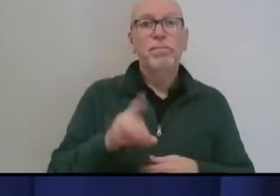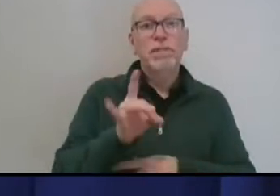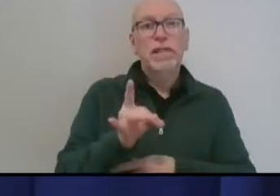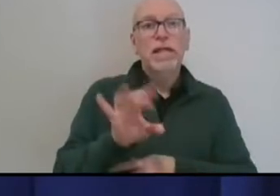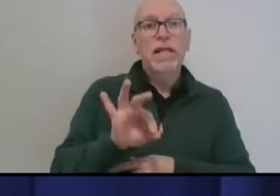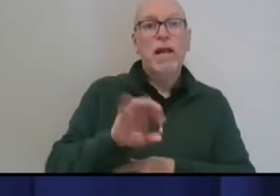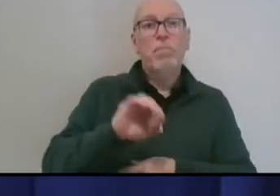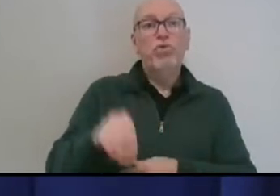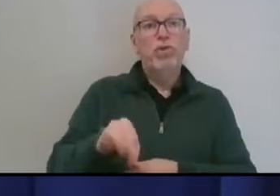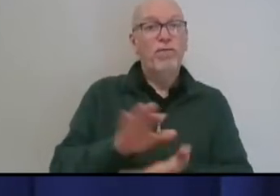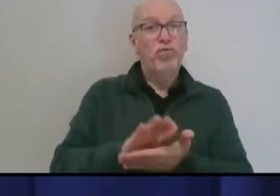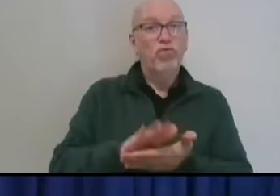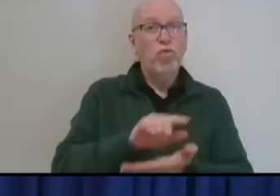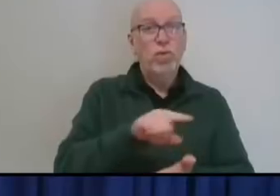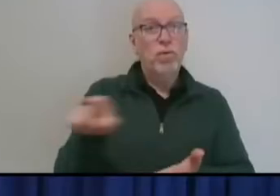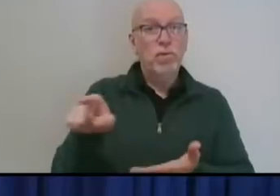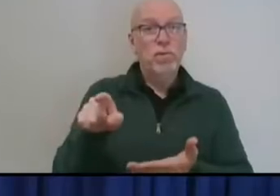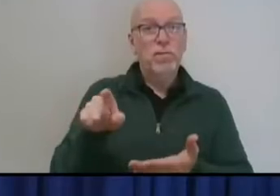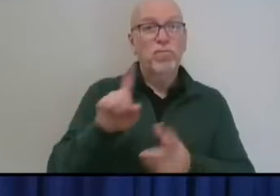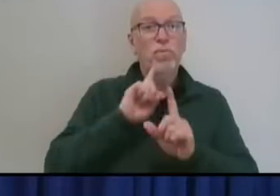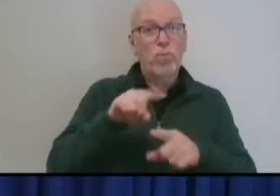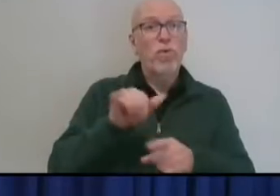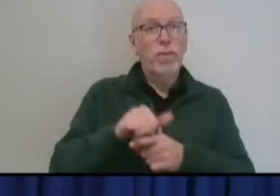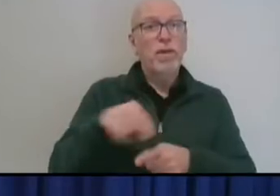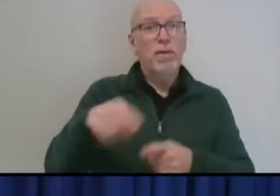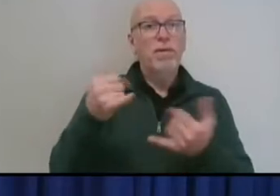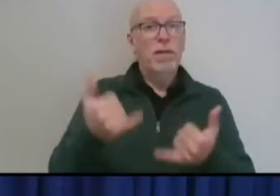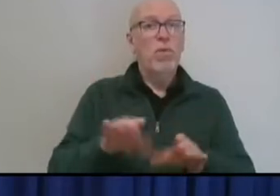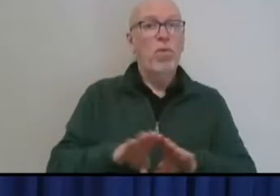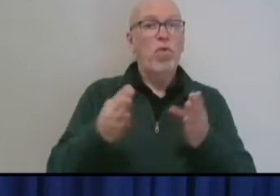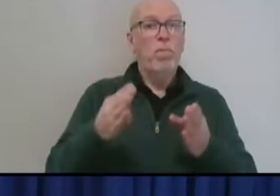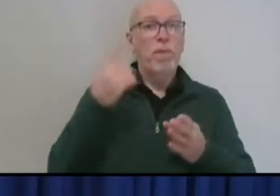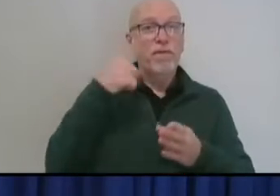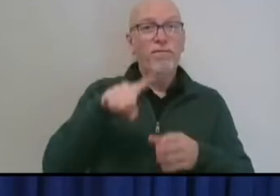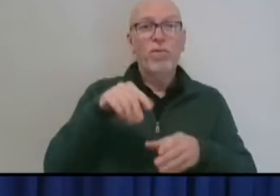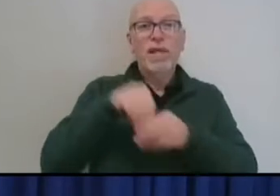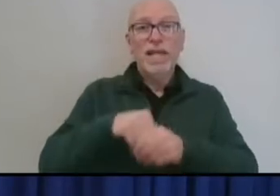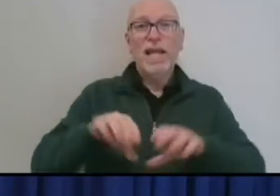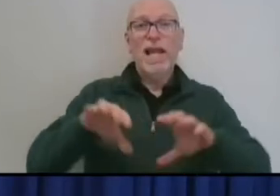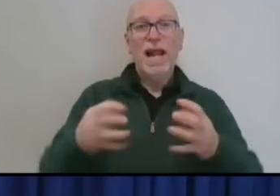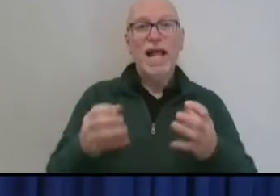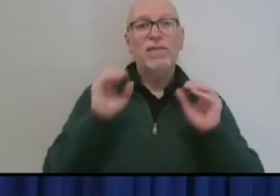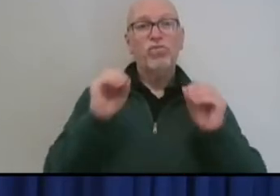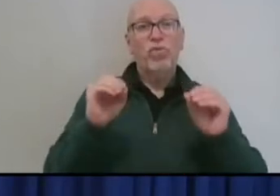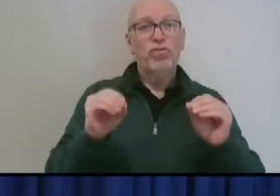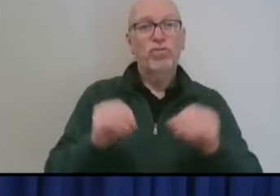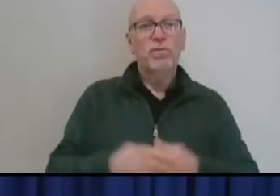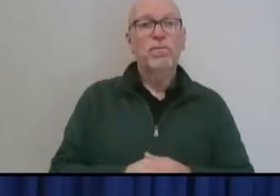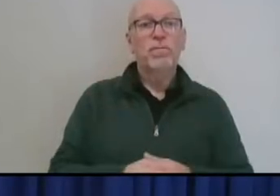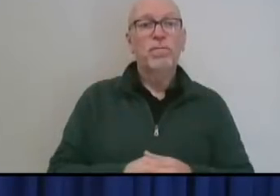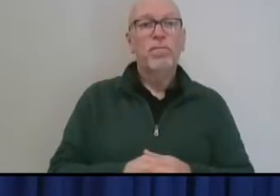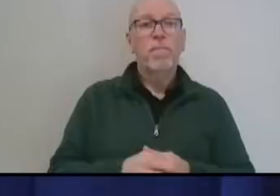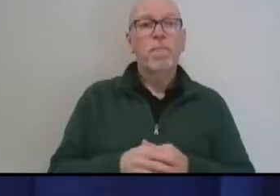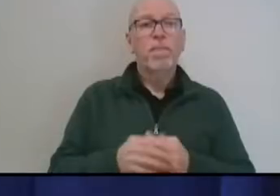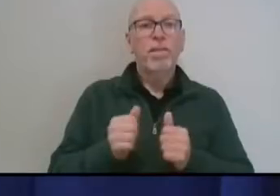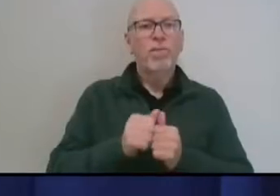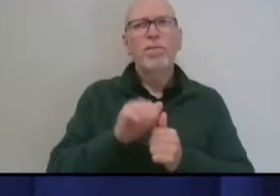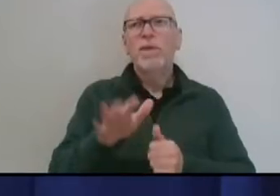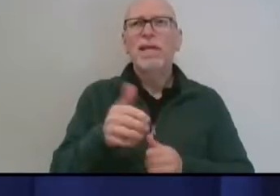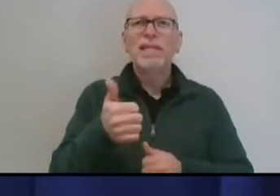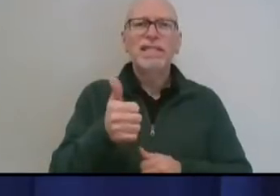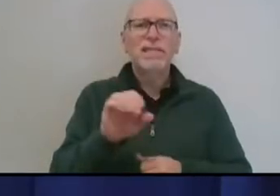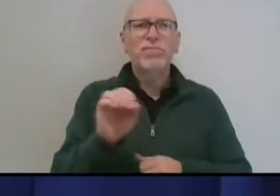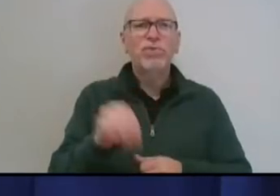of our schools reported last week through you all that they were open for in-class instruction, with about 10% with